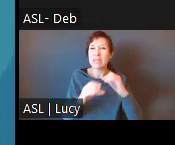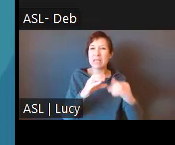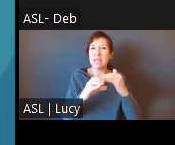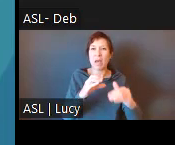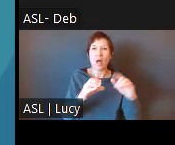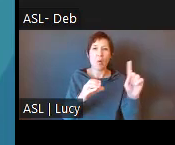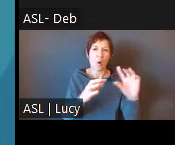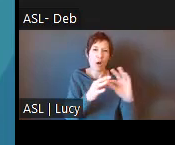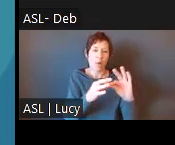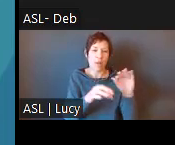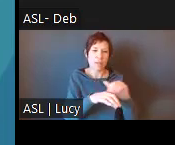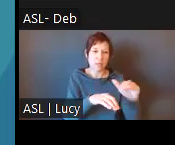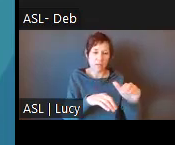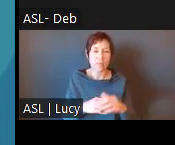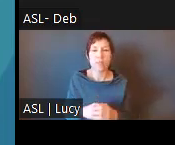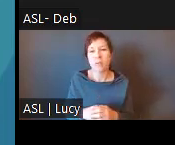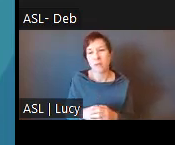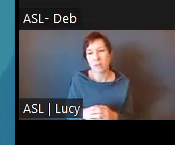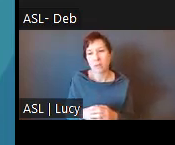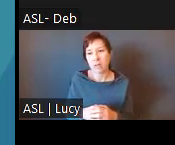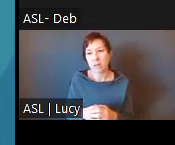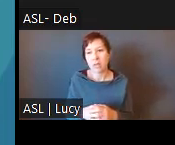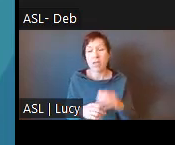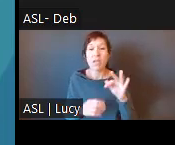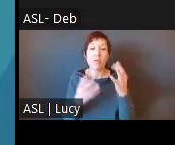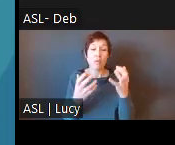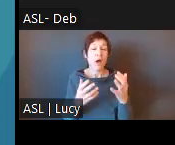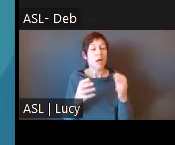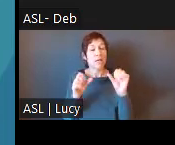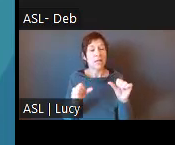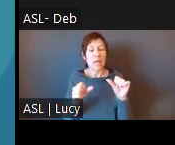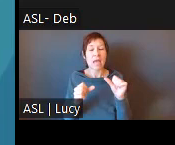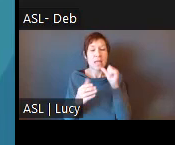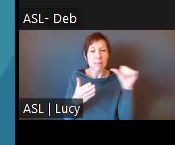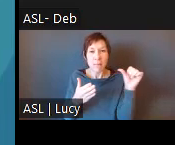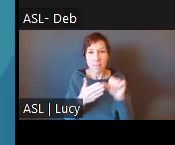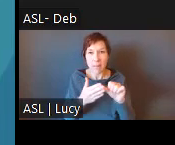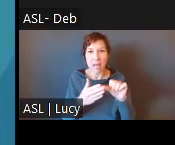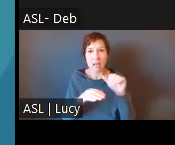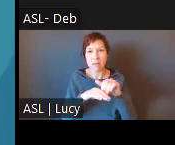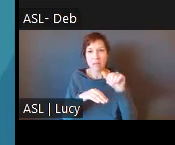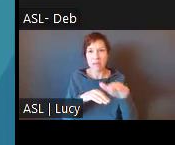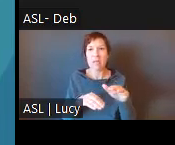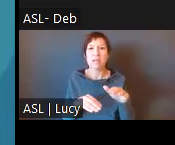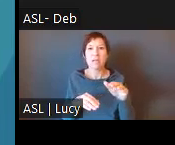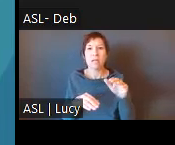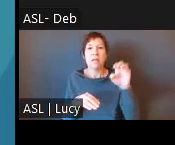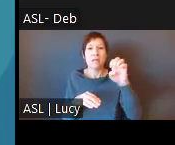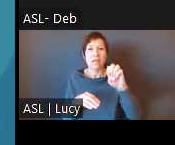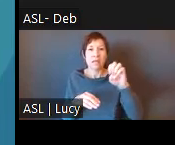And written comments may also be submitted by postal mail to the Executive Office of Energy and Environmental